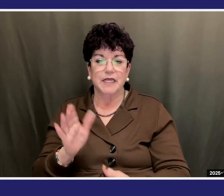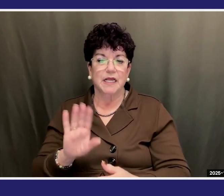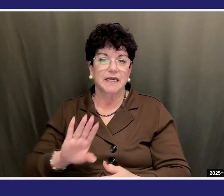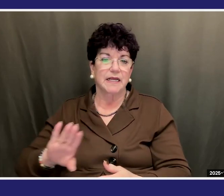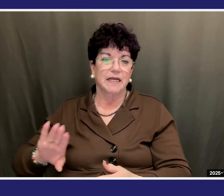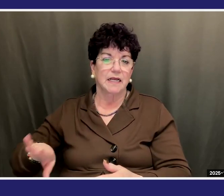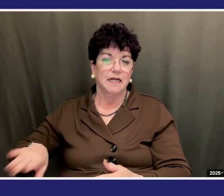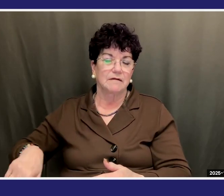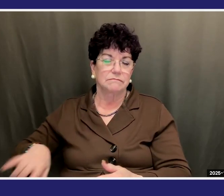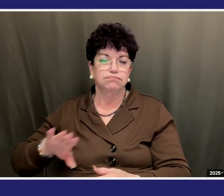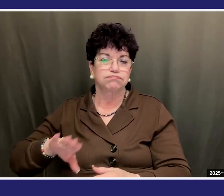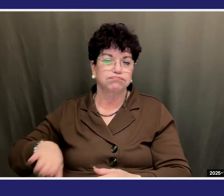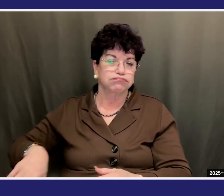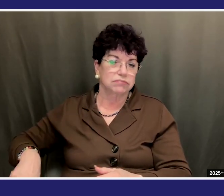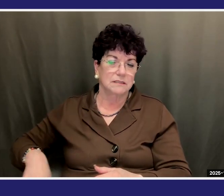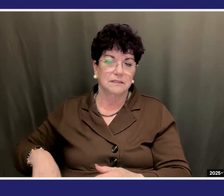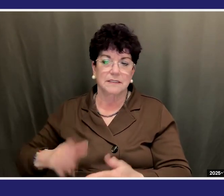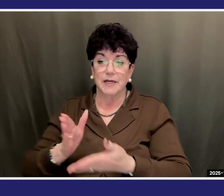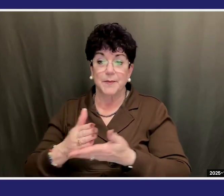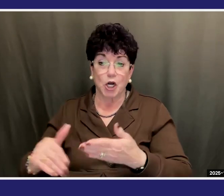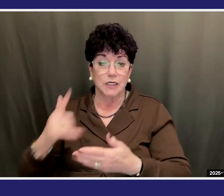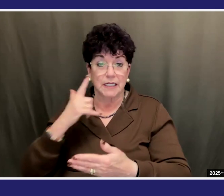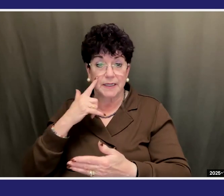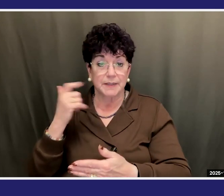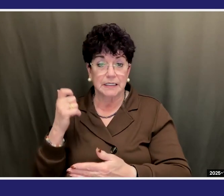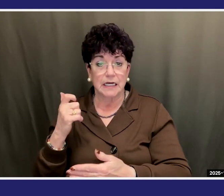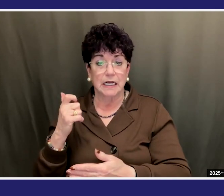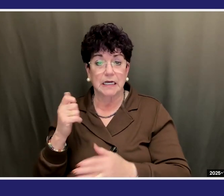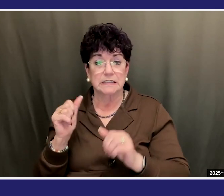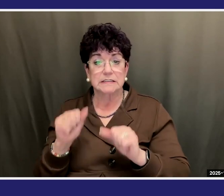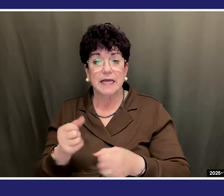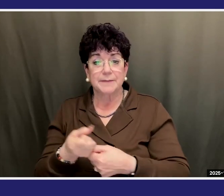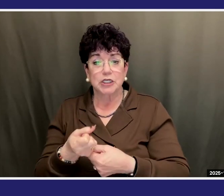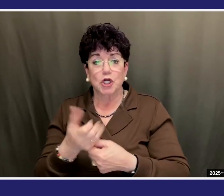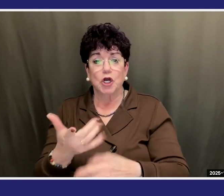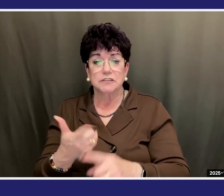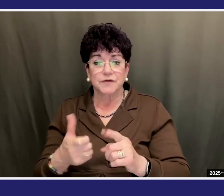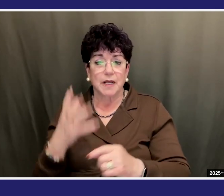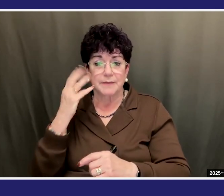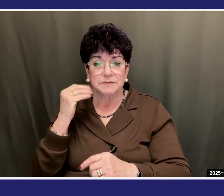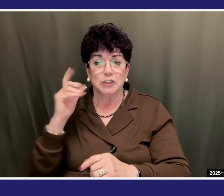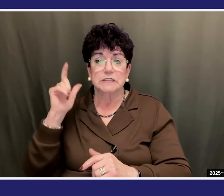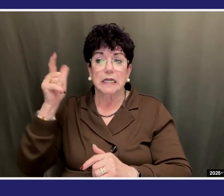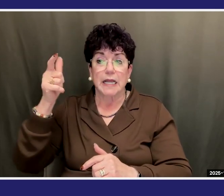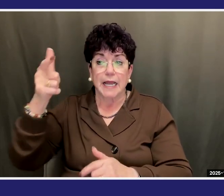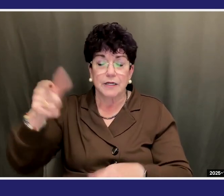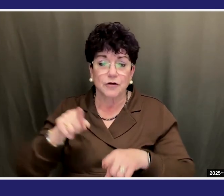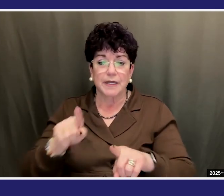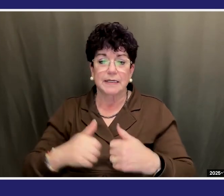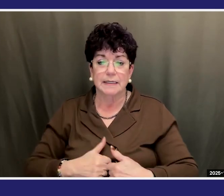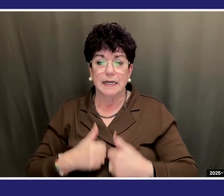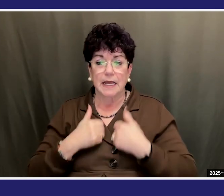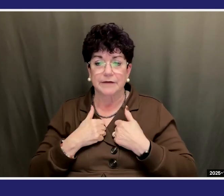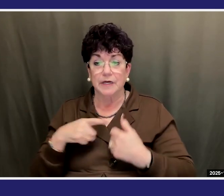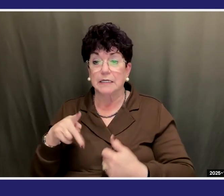forgotten, partly because it can be caused by experiences later in life. While